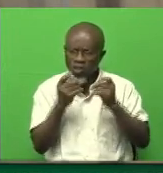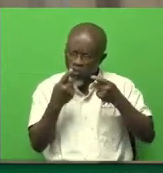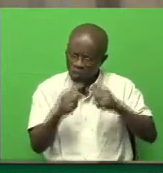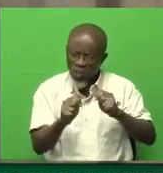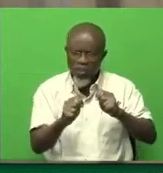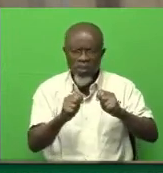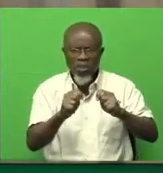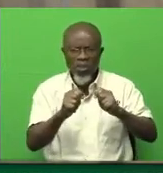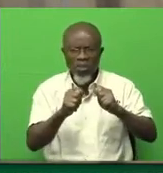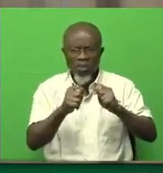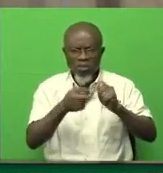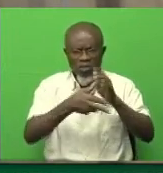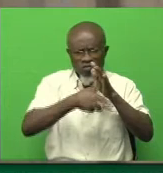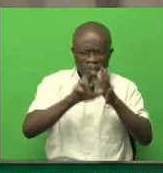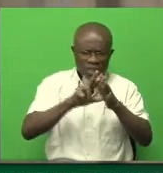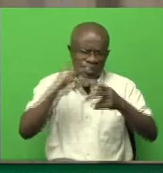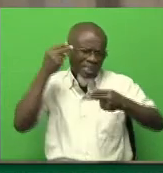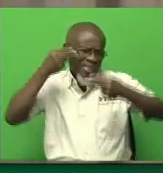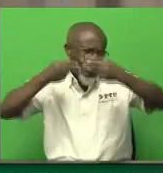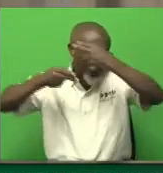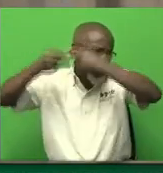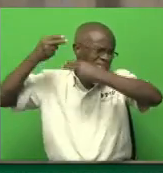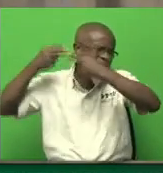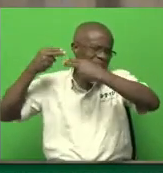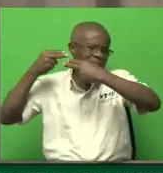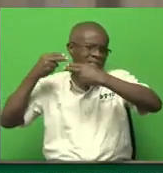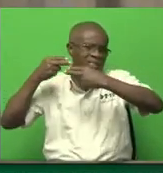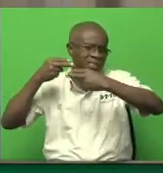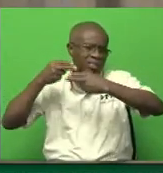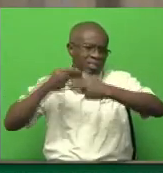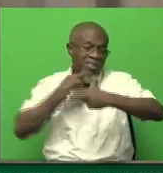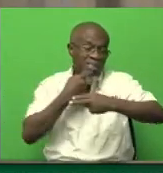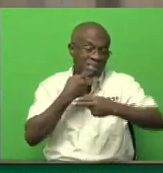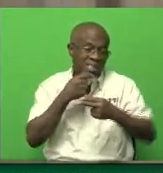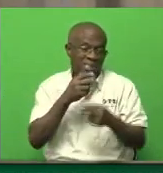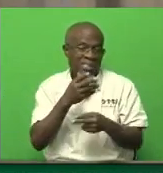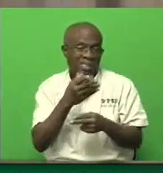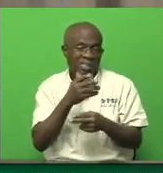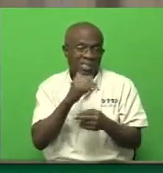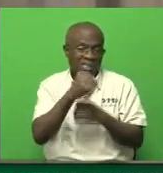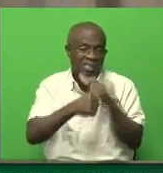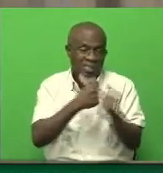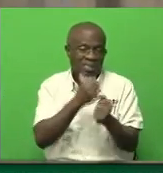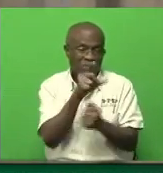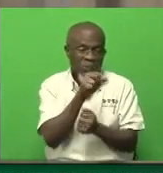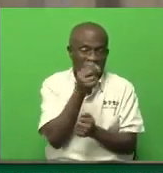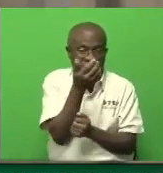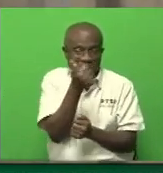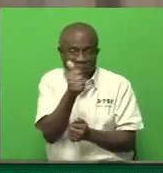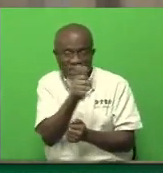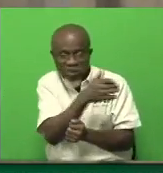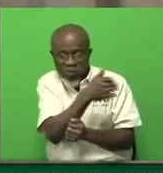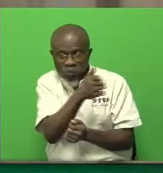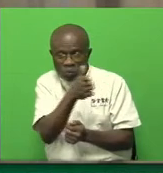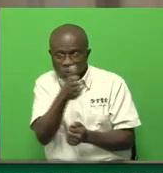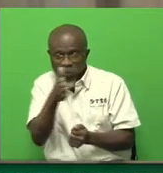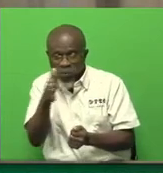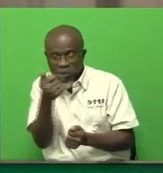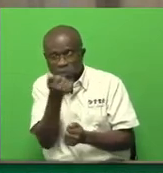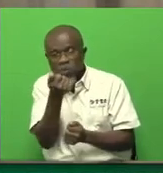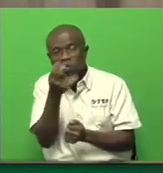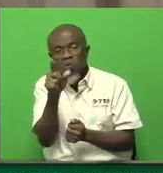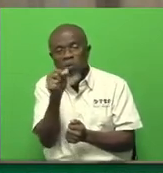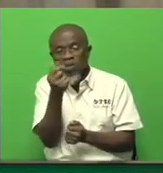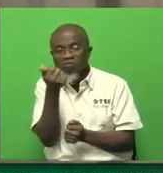history pretending that the years 2010 to 2015 did not exist or whatever good